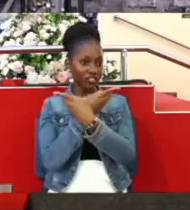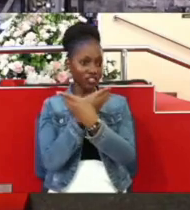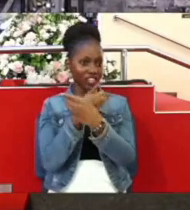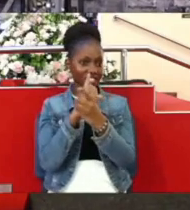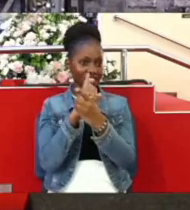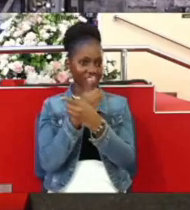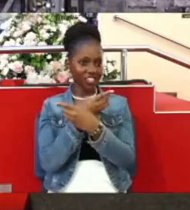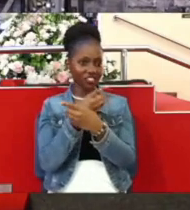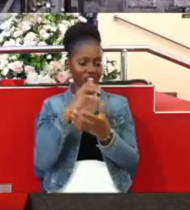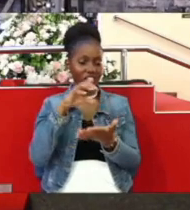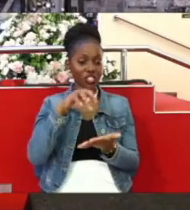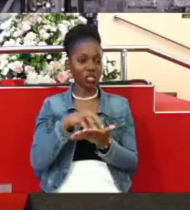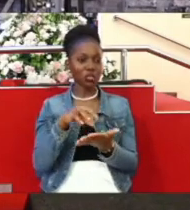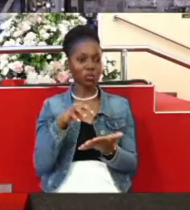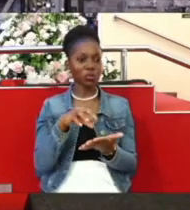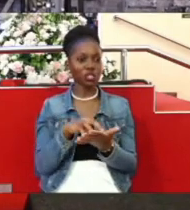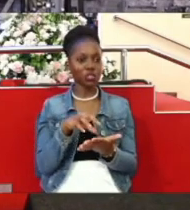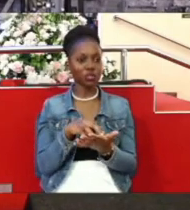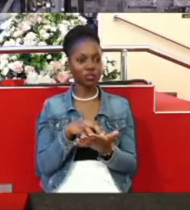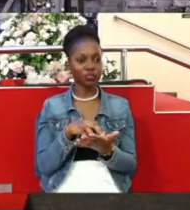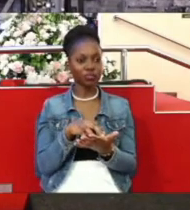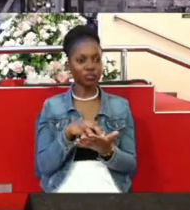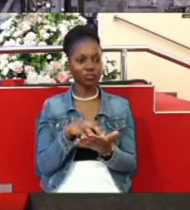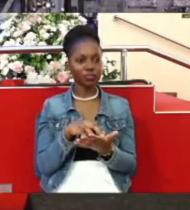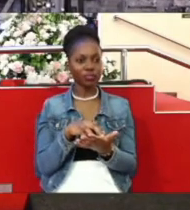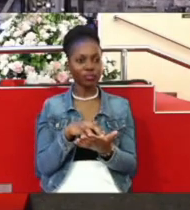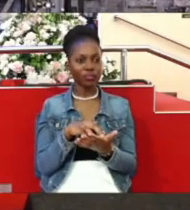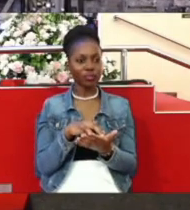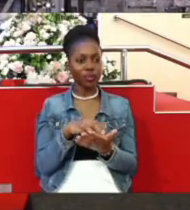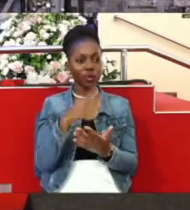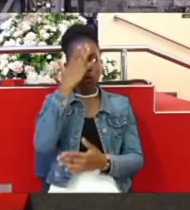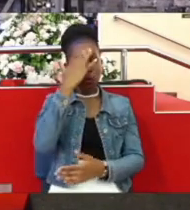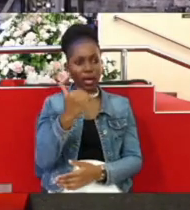Because I know we are at different seasons in our life.